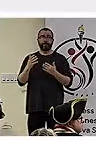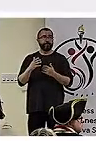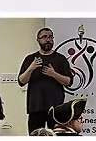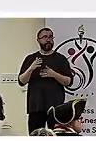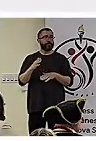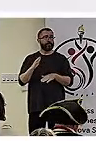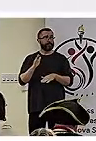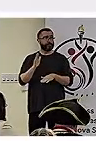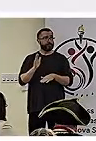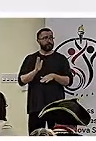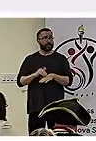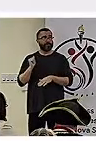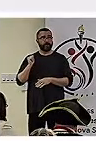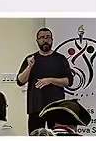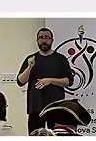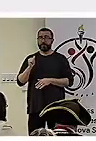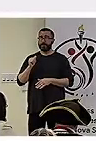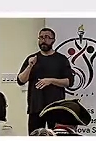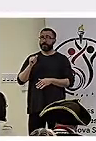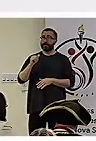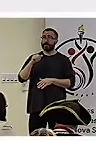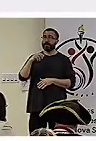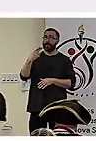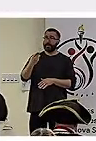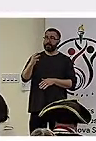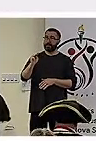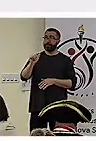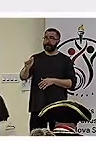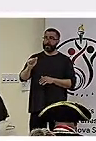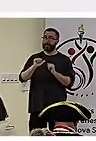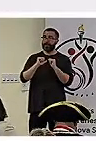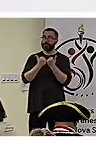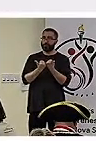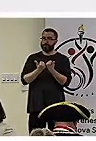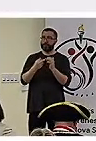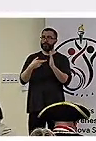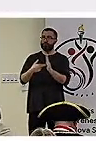HMLA Association reps to accept this award.